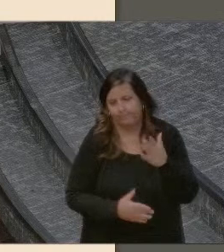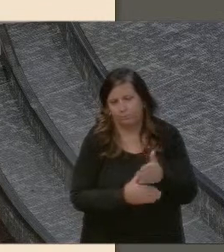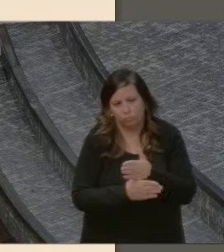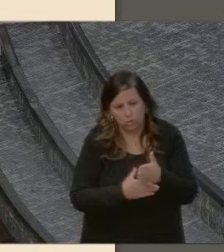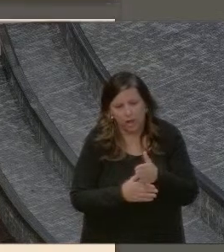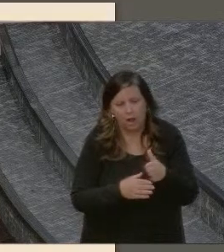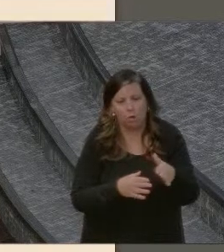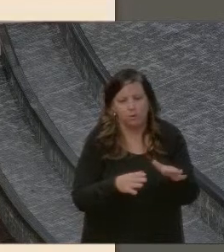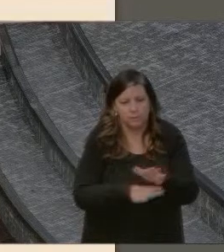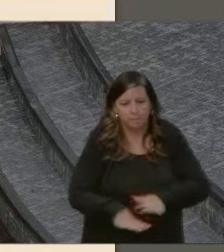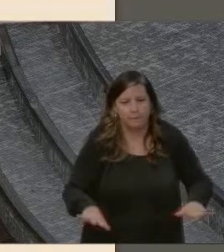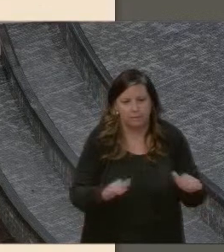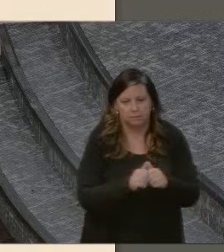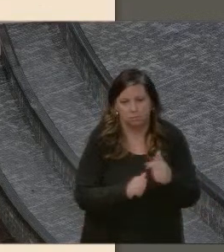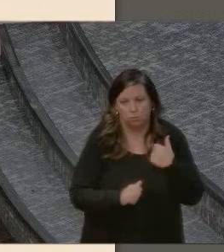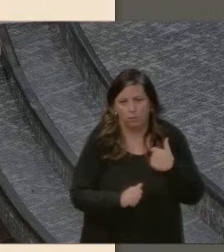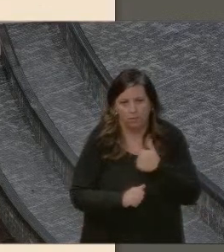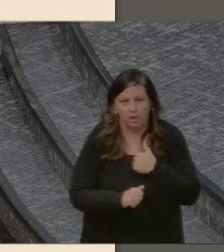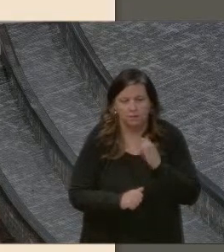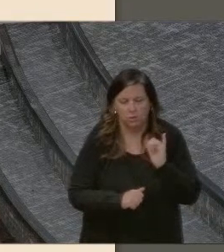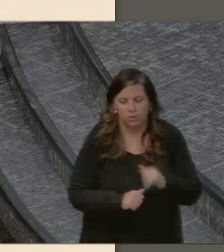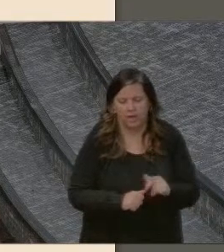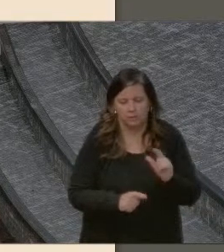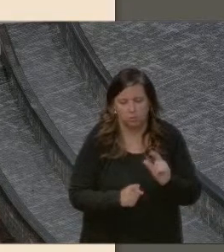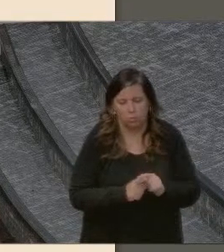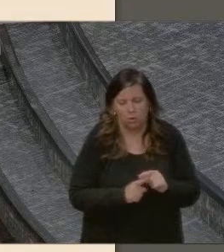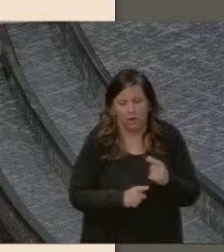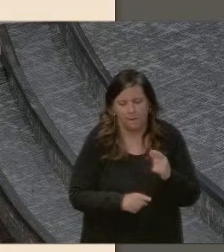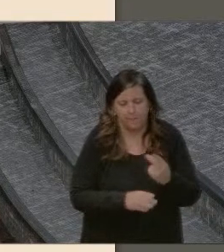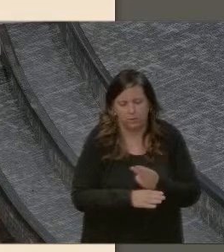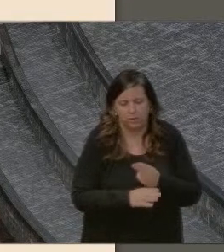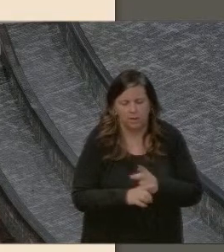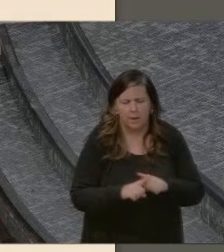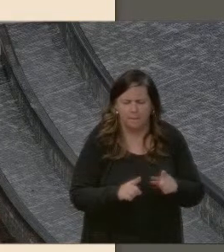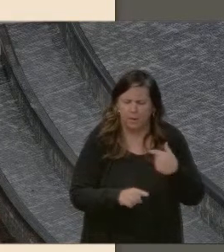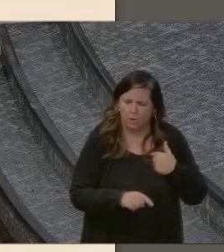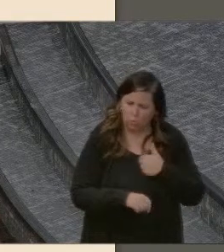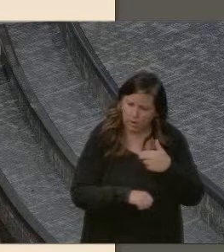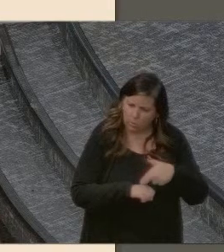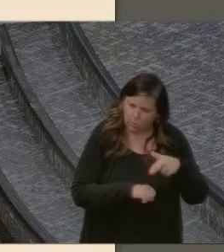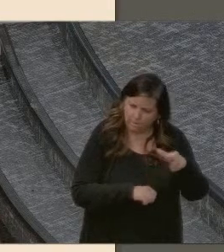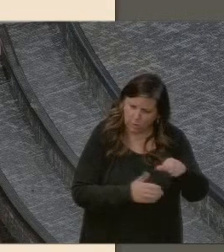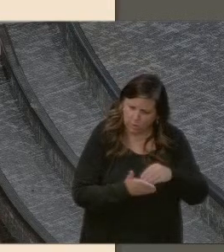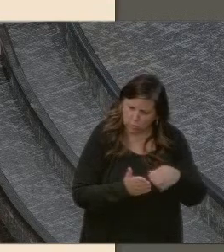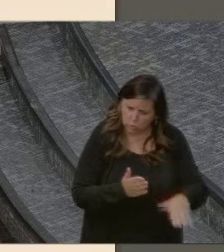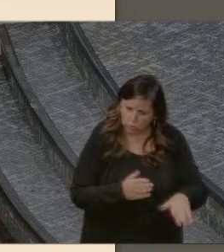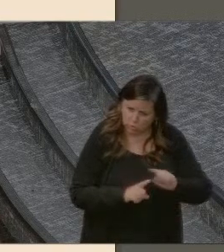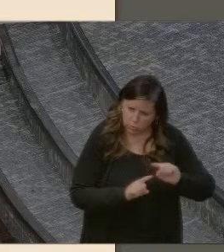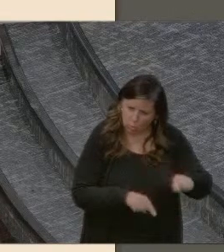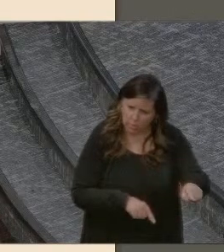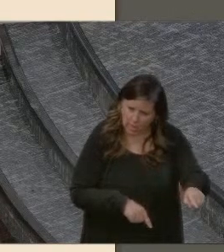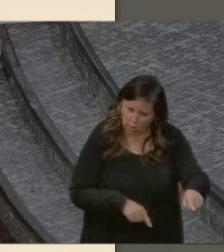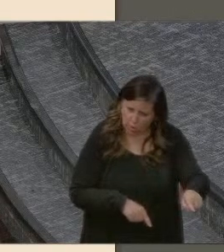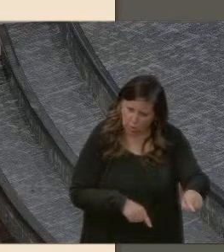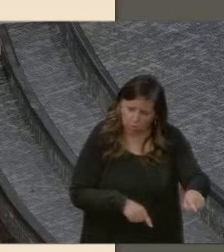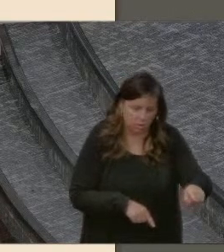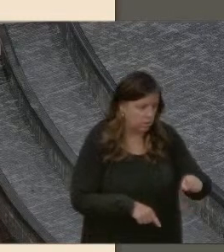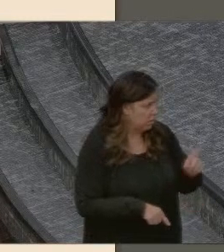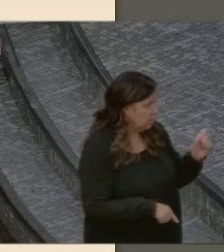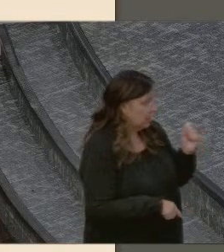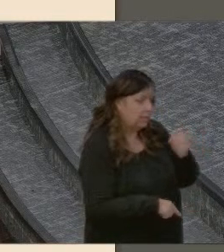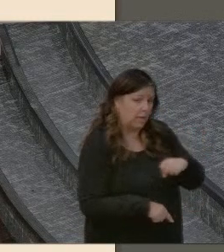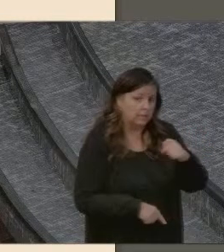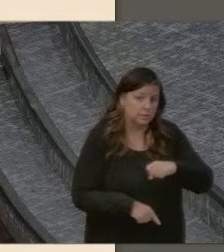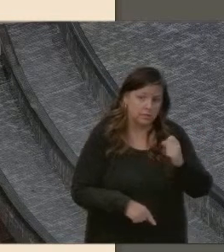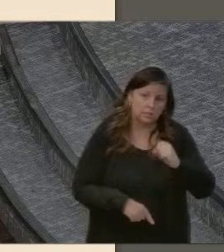I'm using. But are we actually referring students to Foothills? Do we refer students? Yes. Yes,